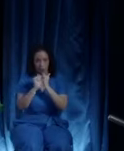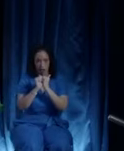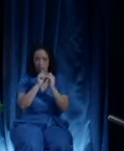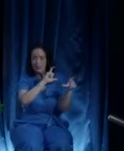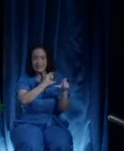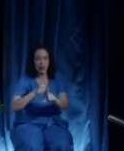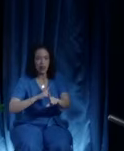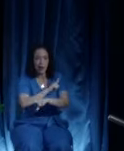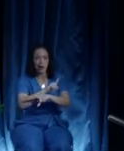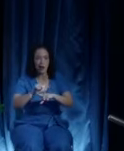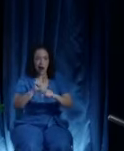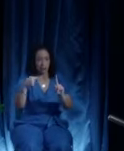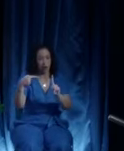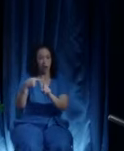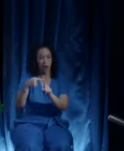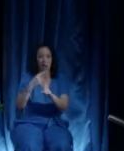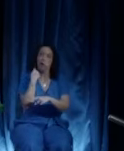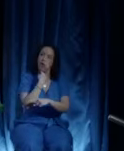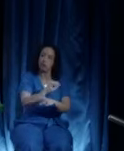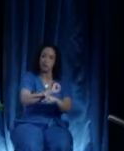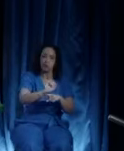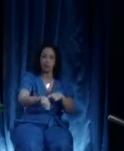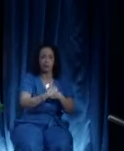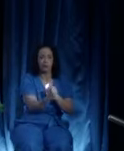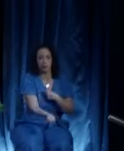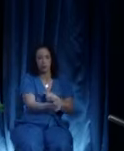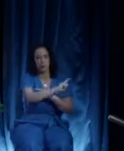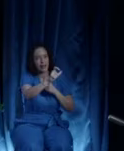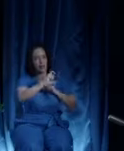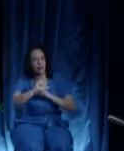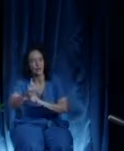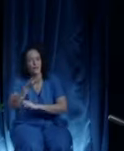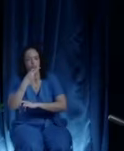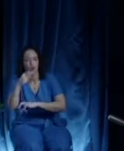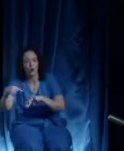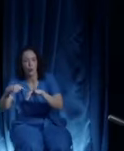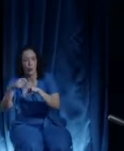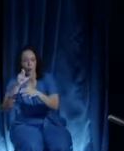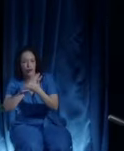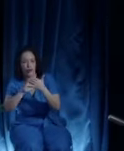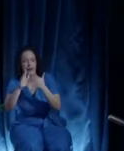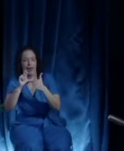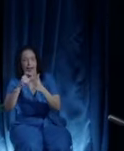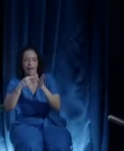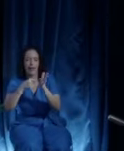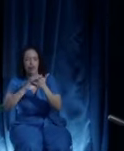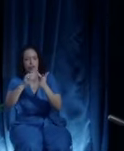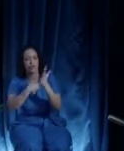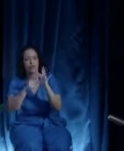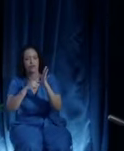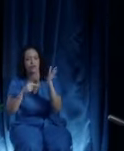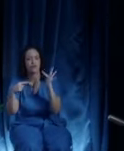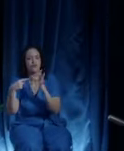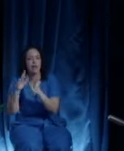execution, and carried on until Catherine Howard, but then helped Catherine Howard to possibly